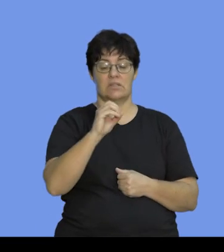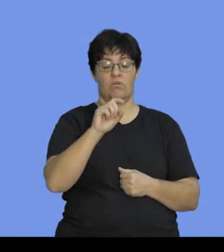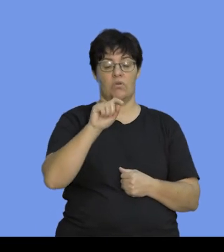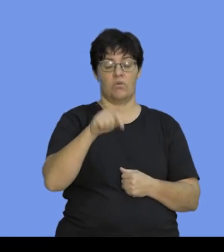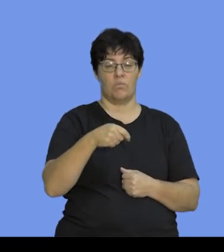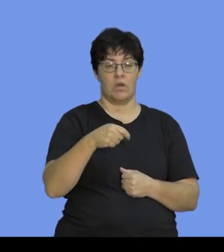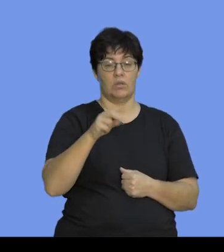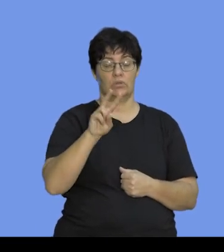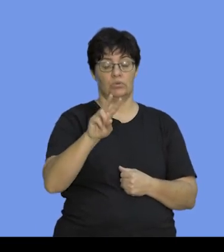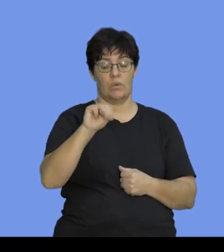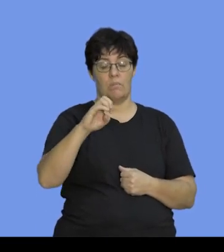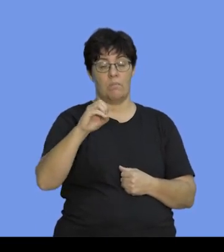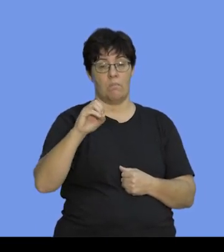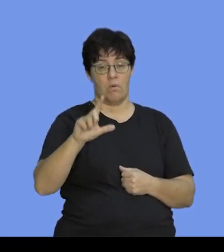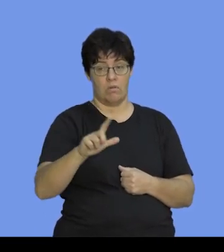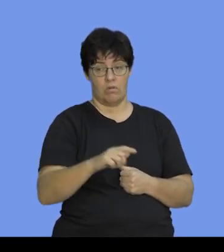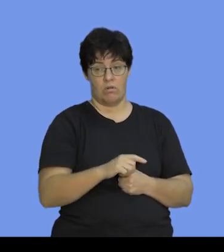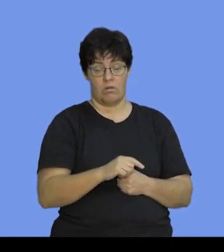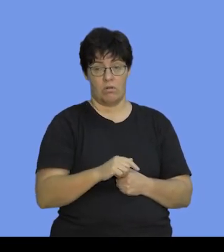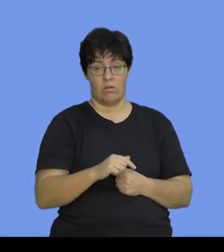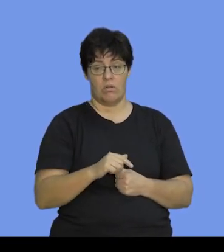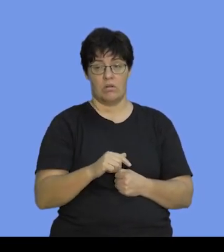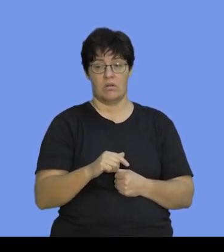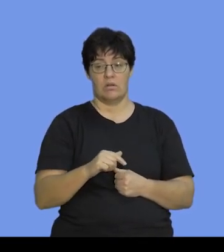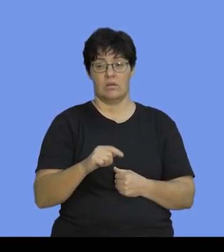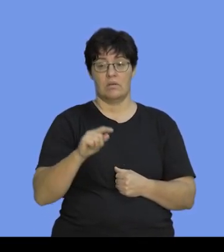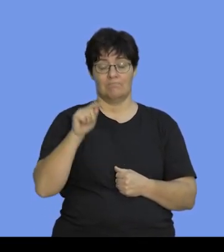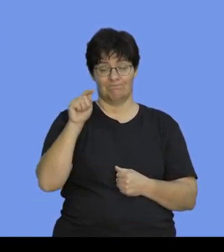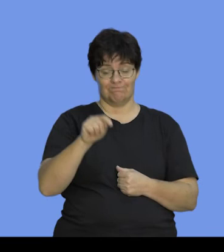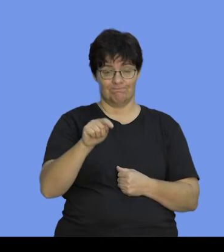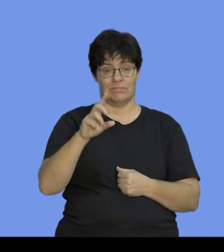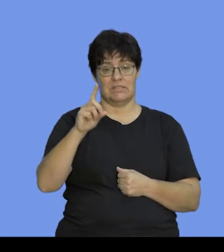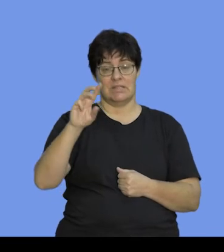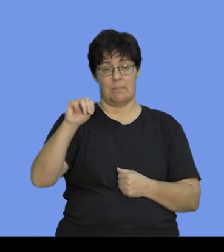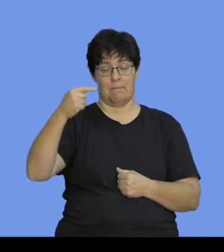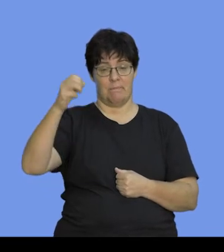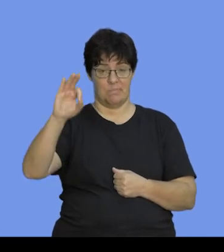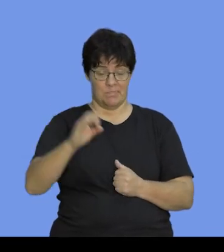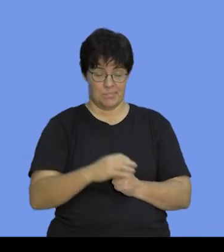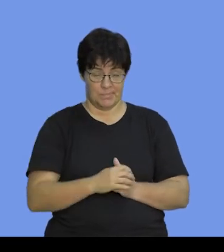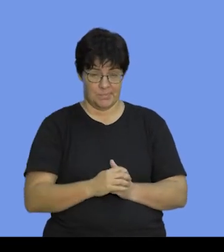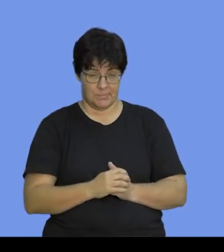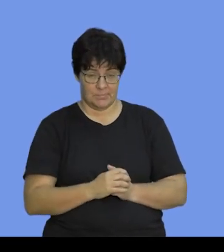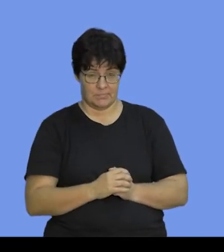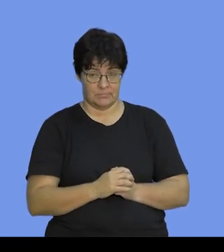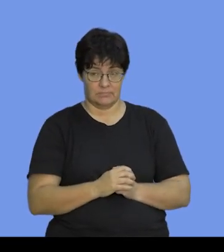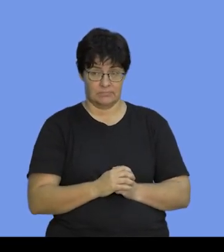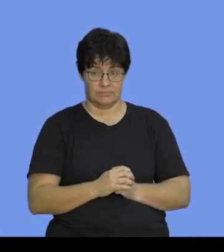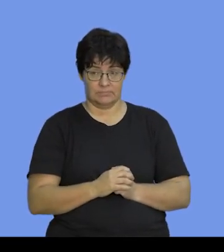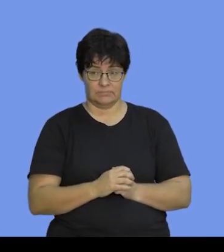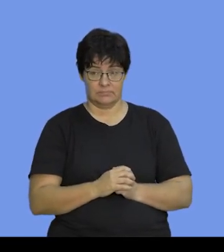0.2 moles, has a concentration of 0.2 moles per cubic decimeter, okay? 0.2